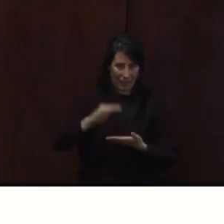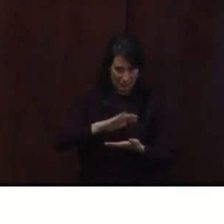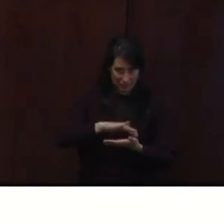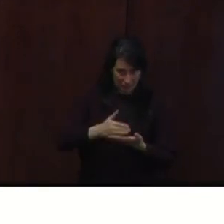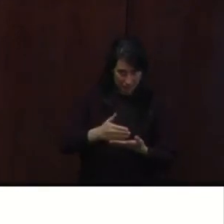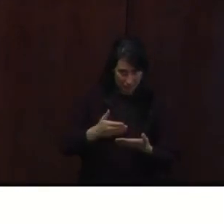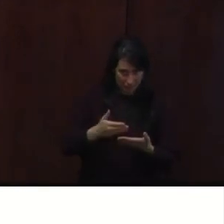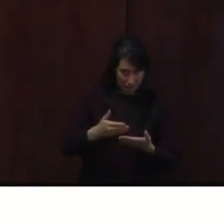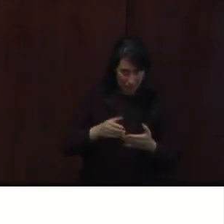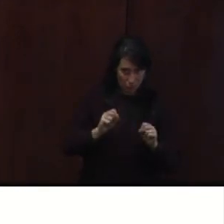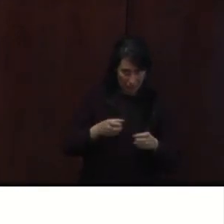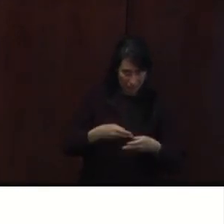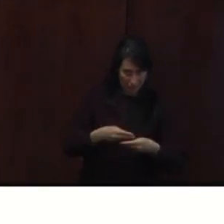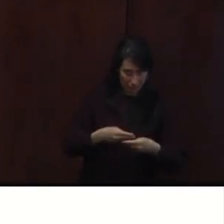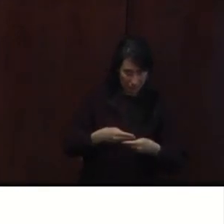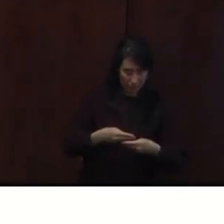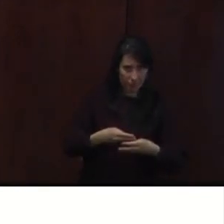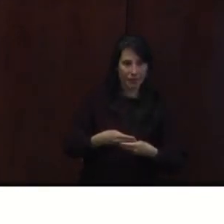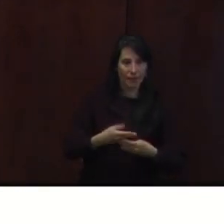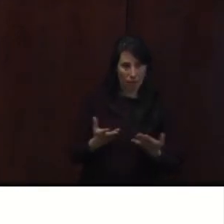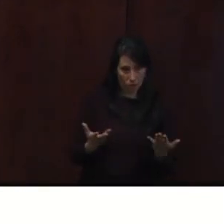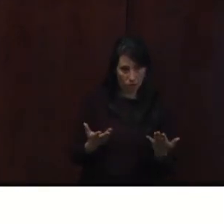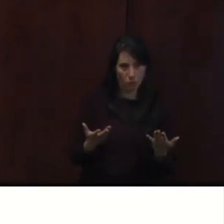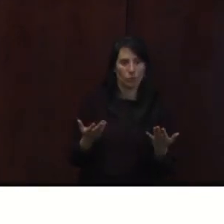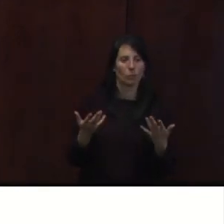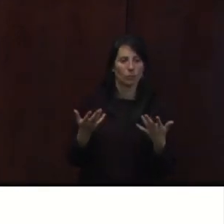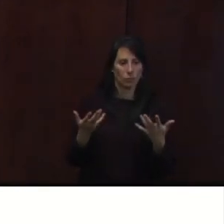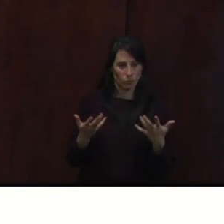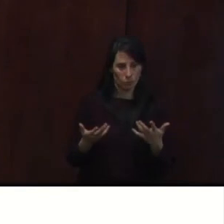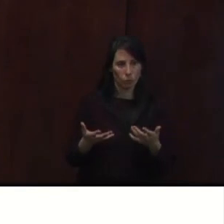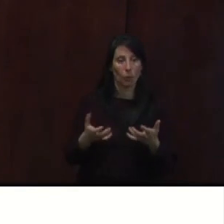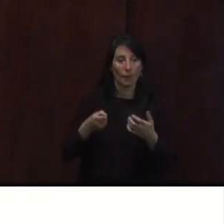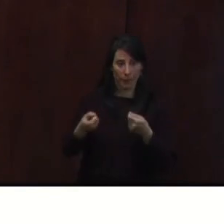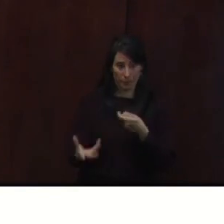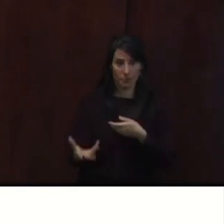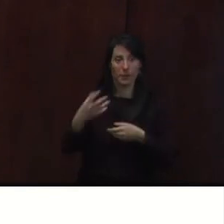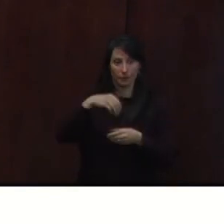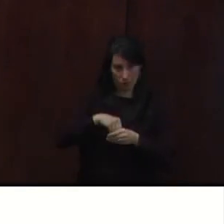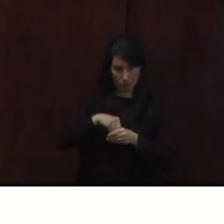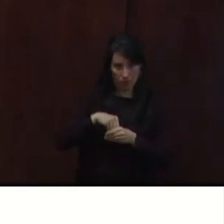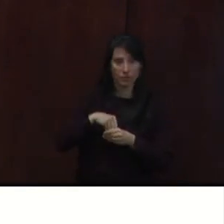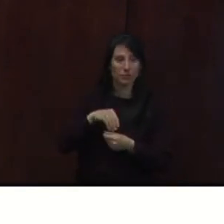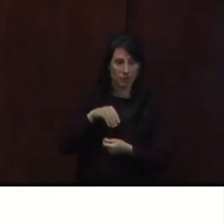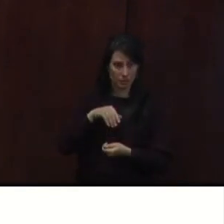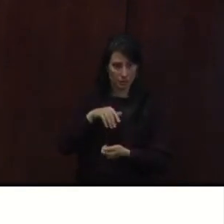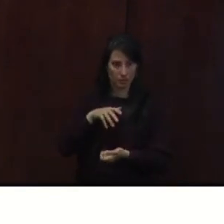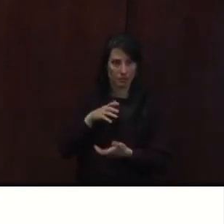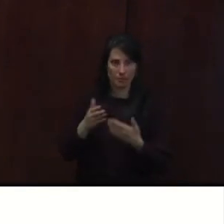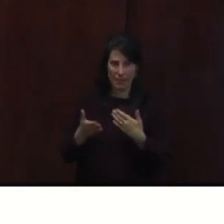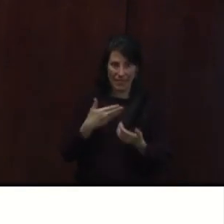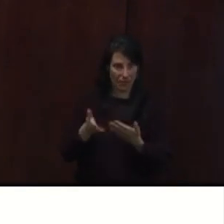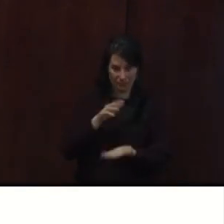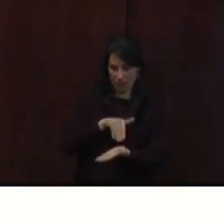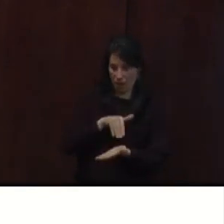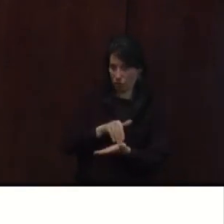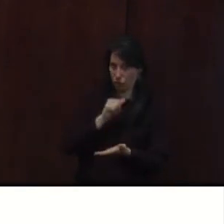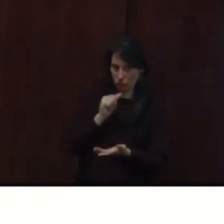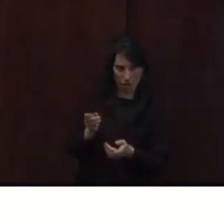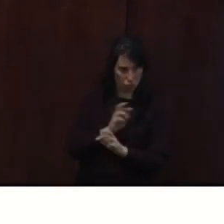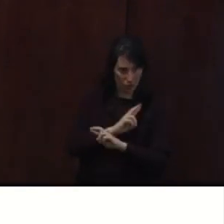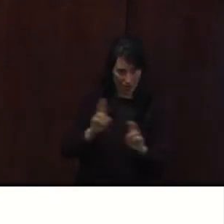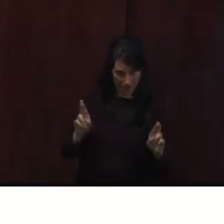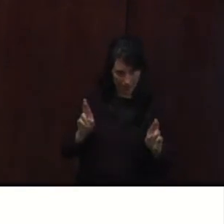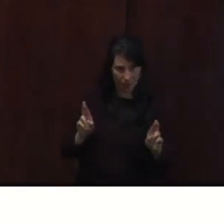allows us to achieve our true capacity and still have others online to assist us. And finally, it gives a good ramp-up time